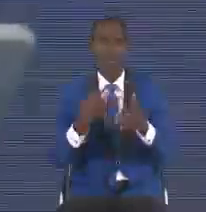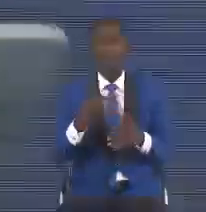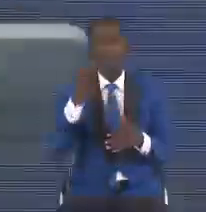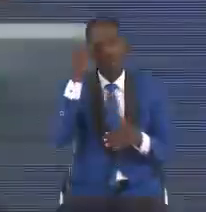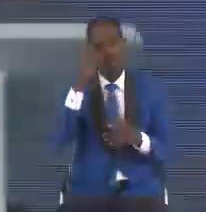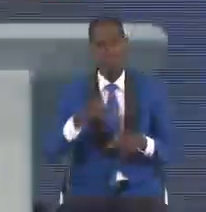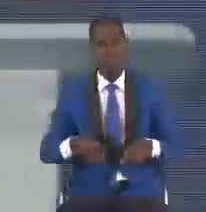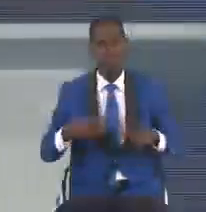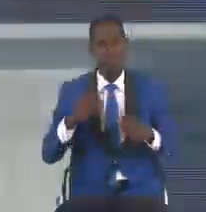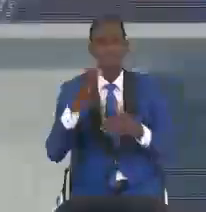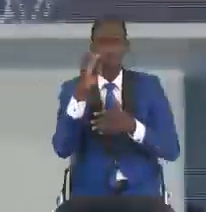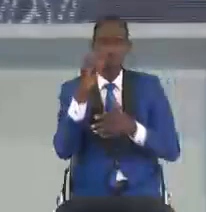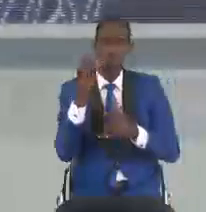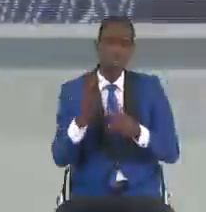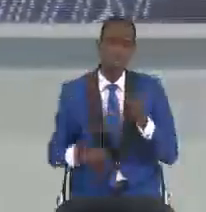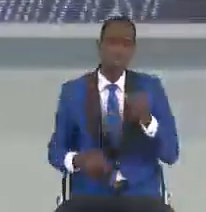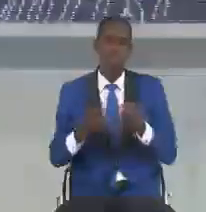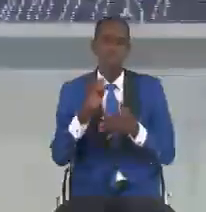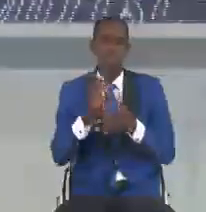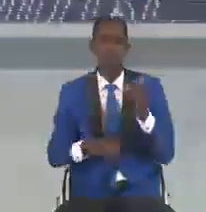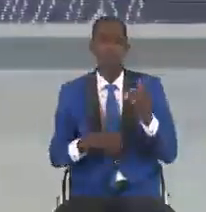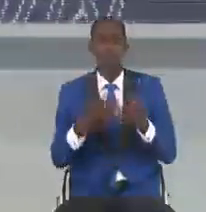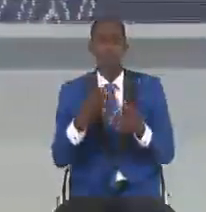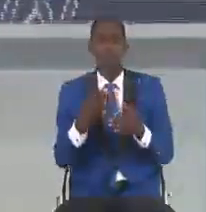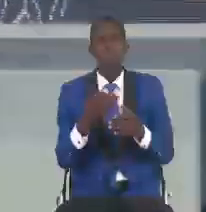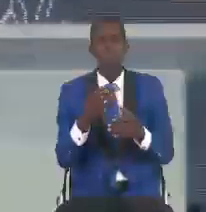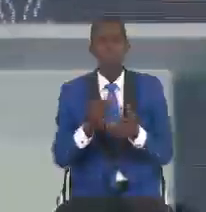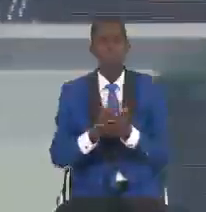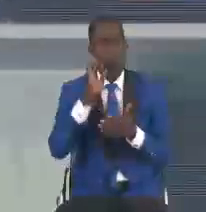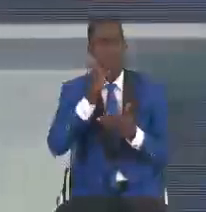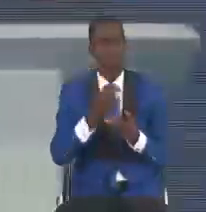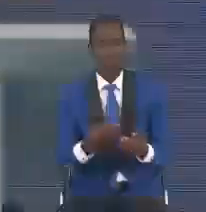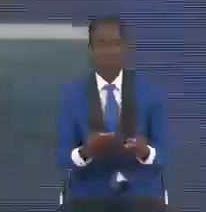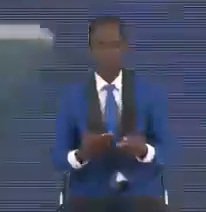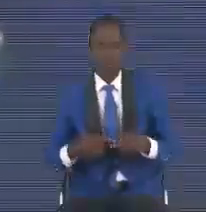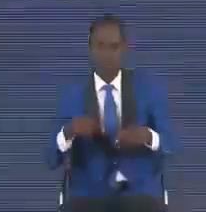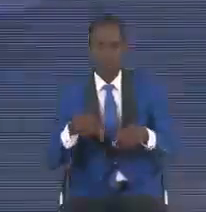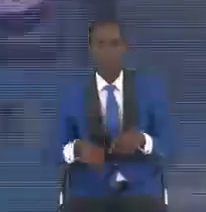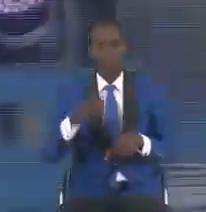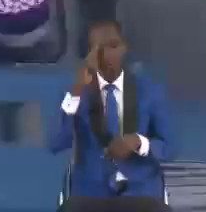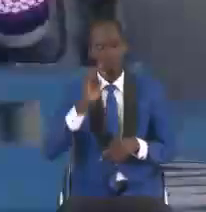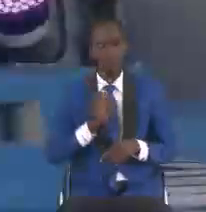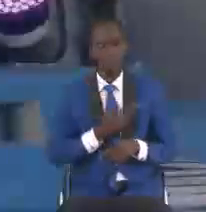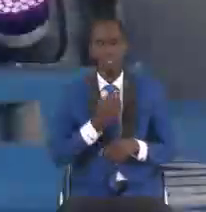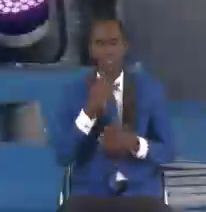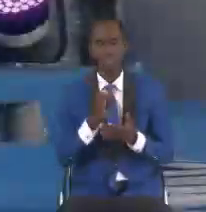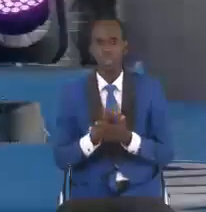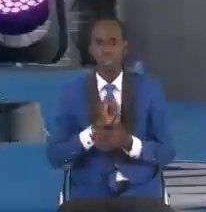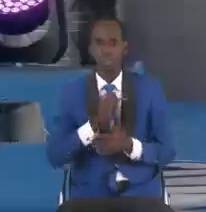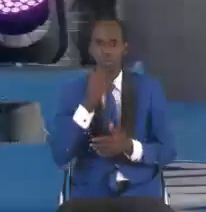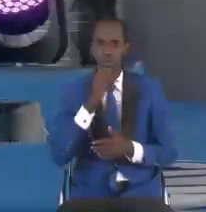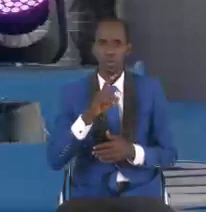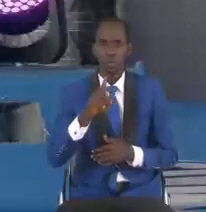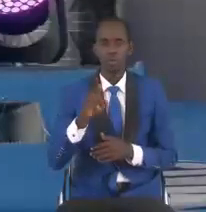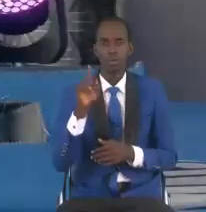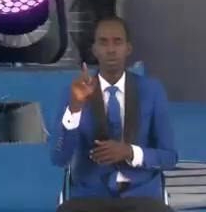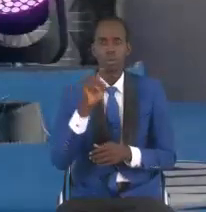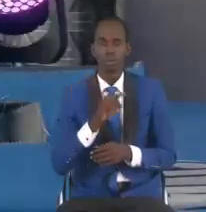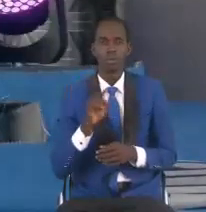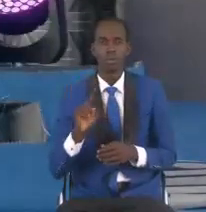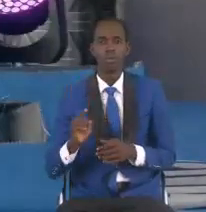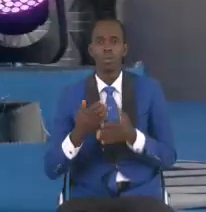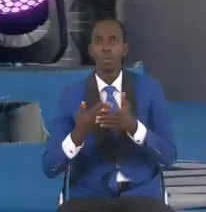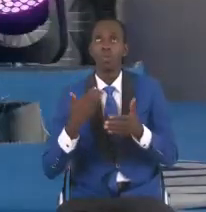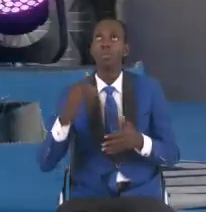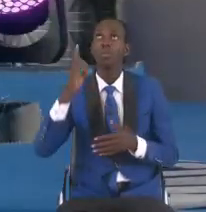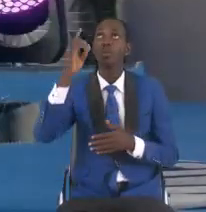last chapter he has laid down for us. And he said, I charge thee, therefore, before God.